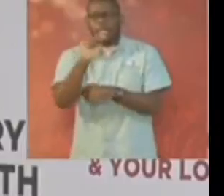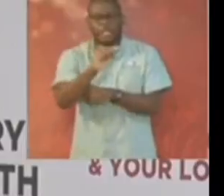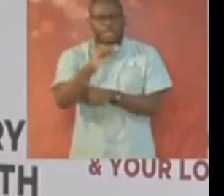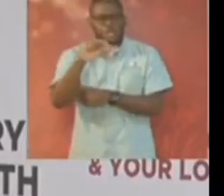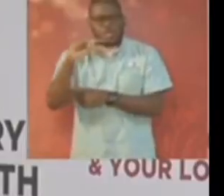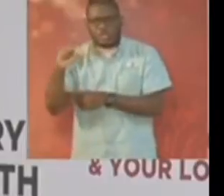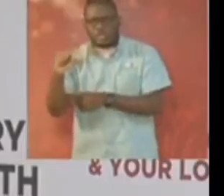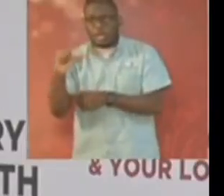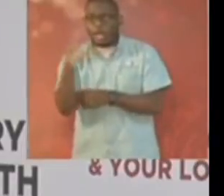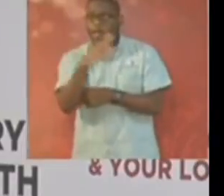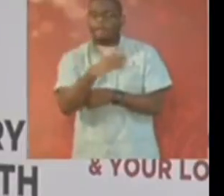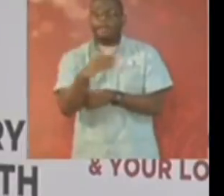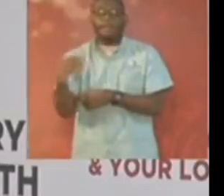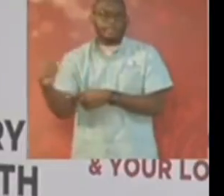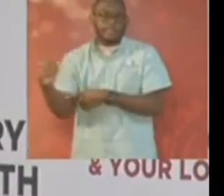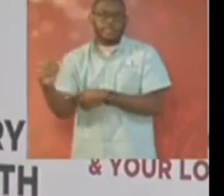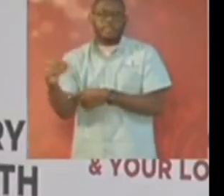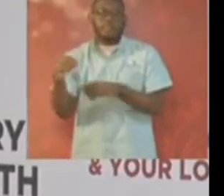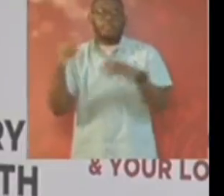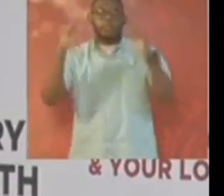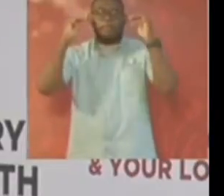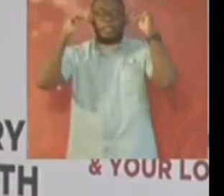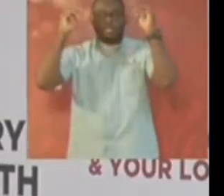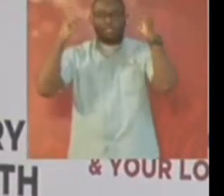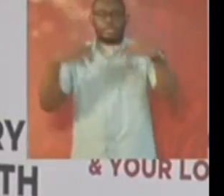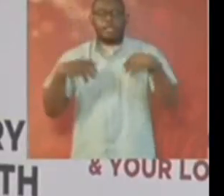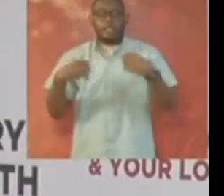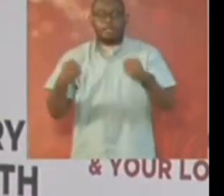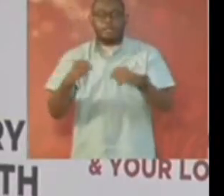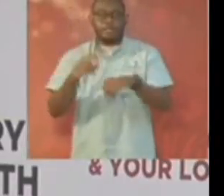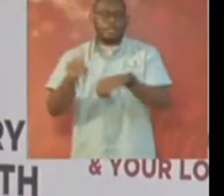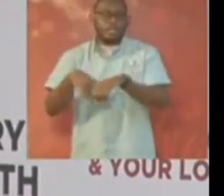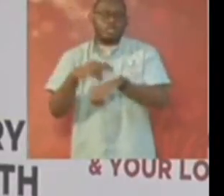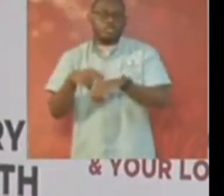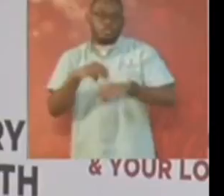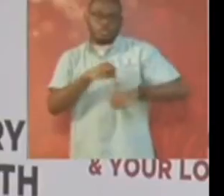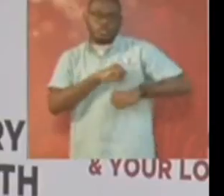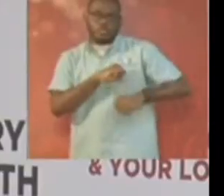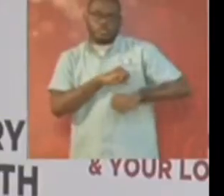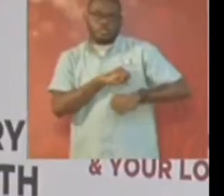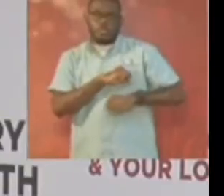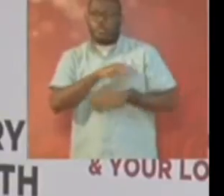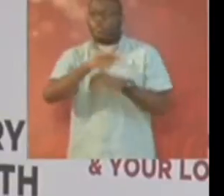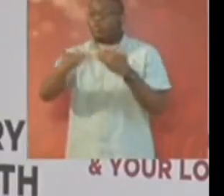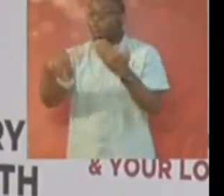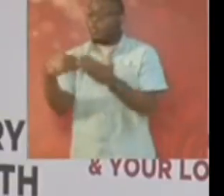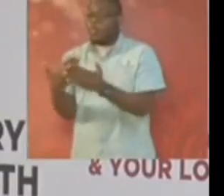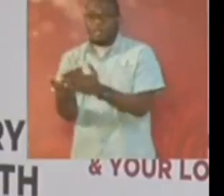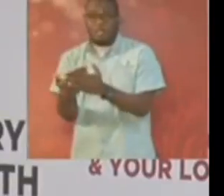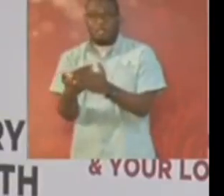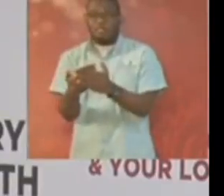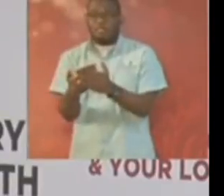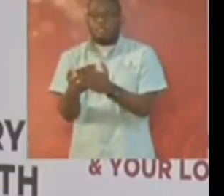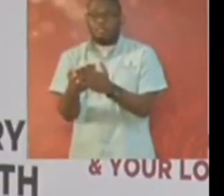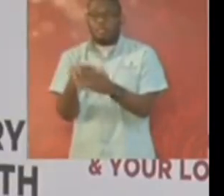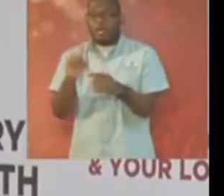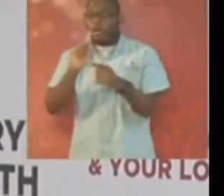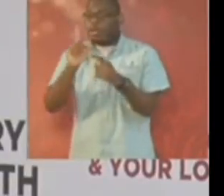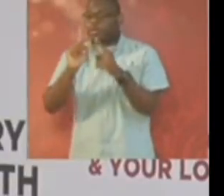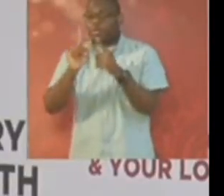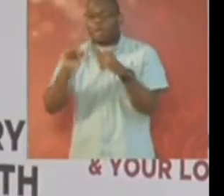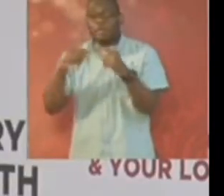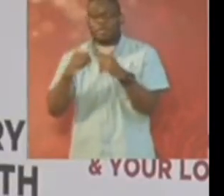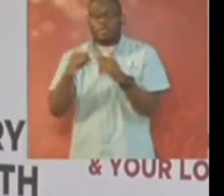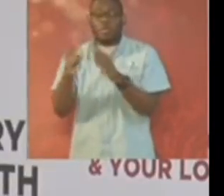with the Ministry of Health, Ministry of National Security. The whole concept of making a legislative change is one that